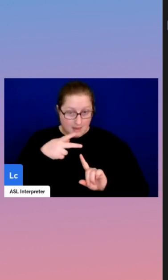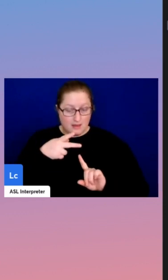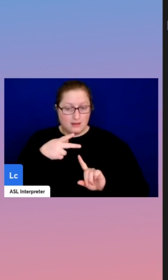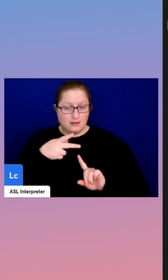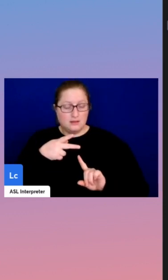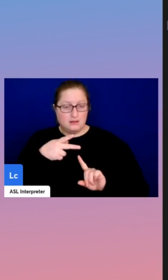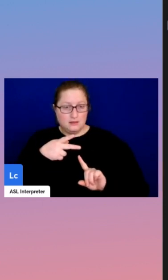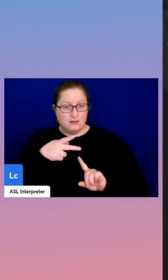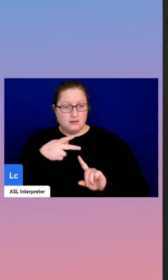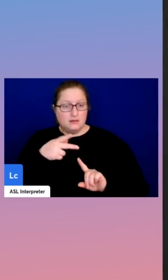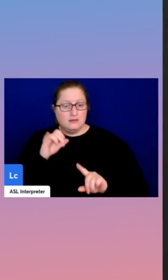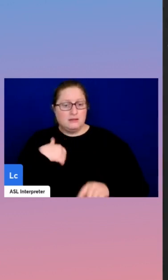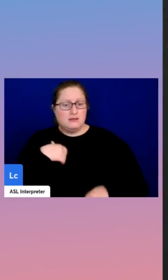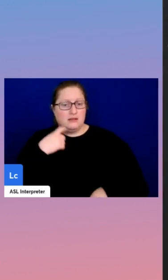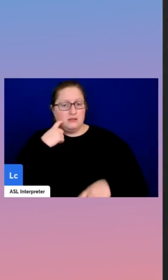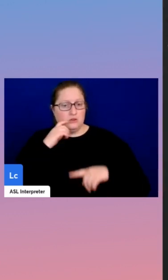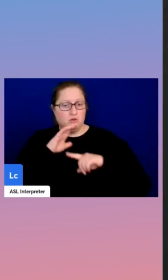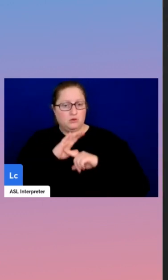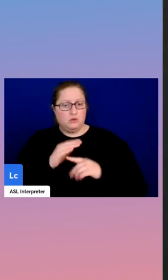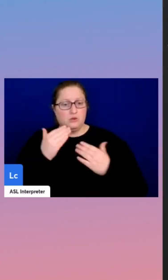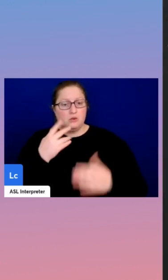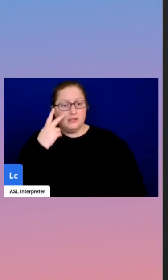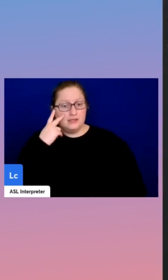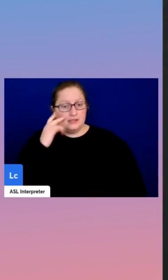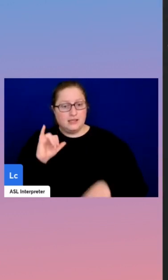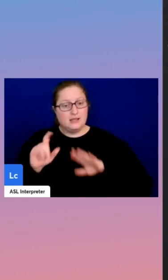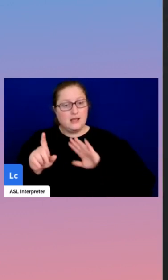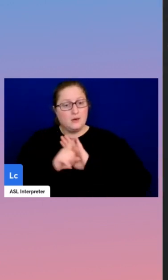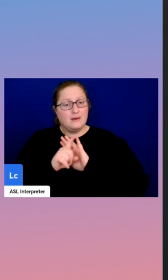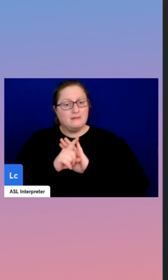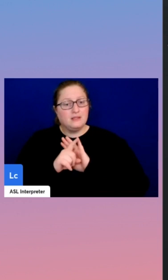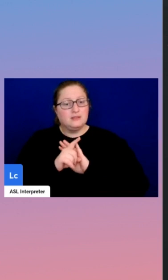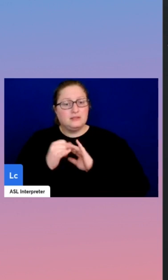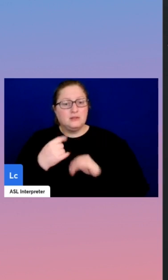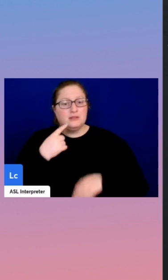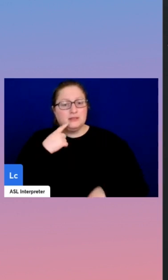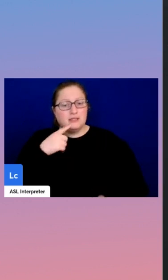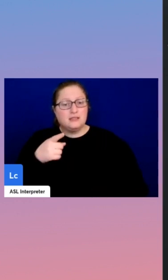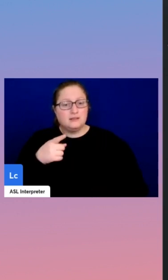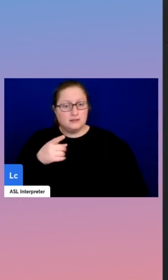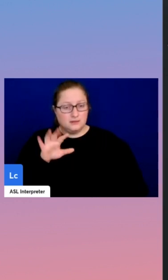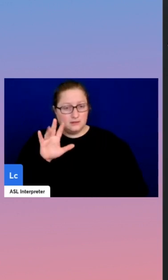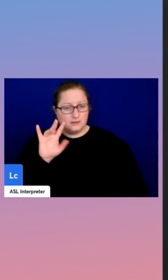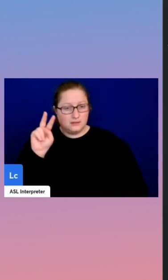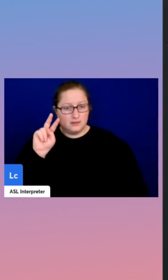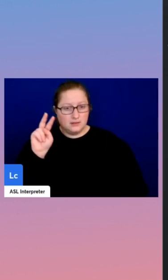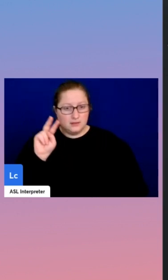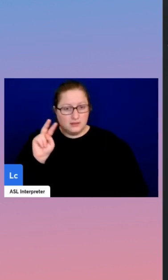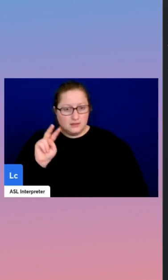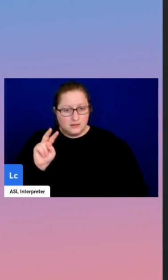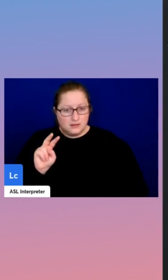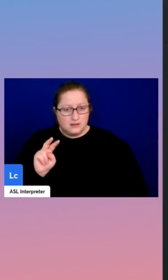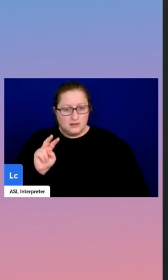as I just showed you here. Let us see the notifications. So now it says that it has